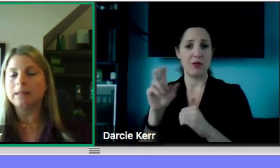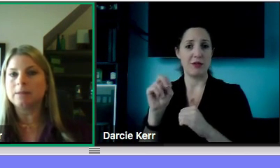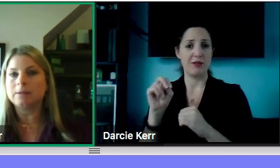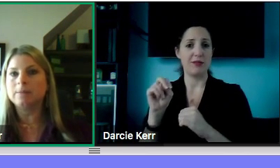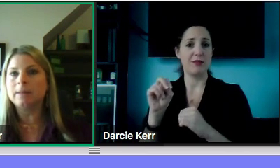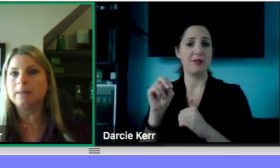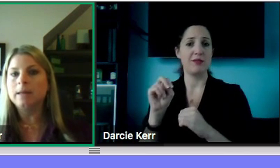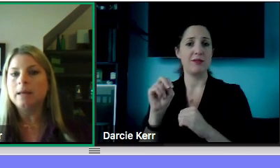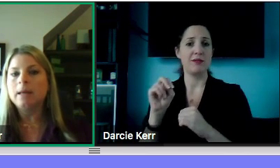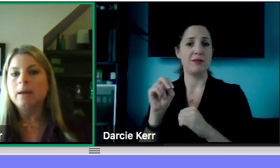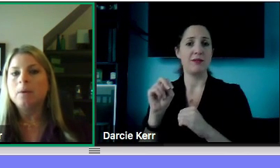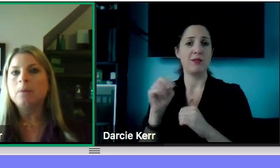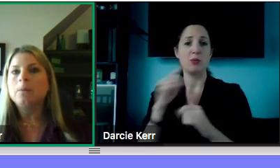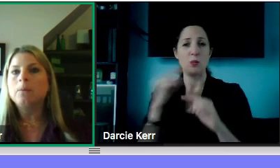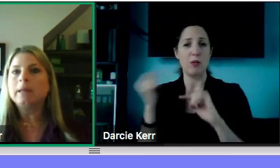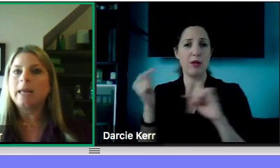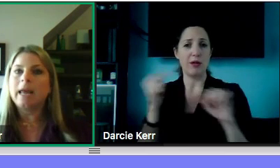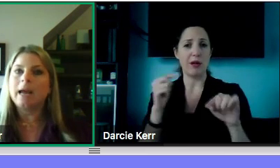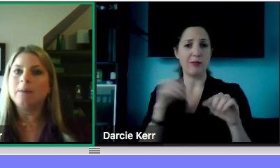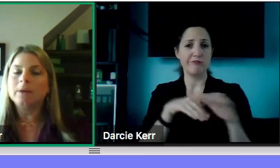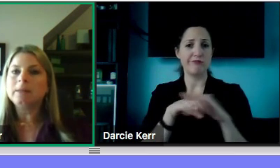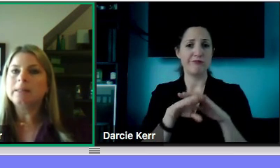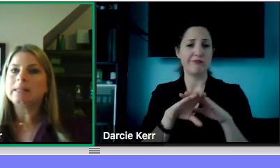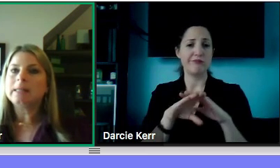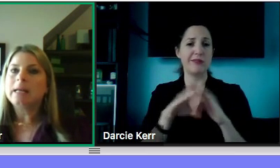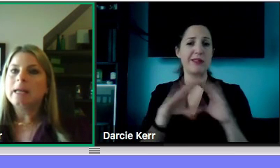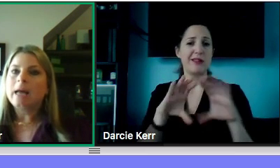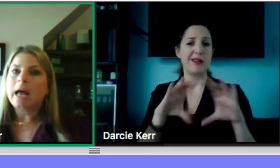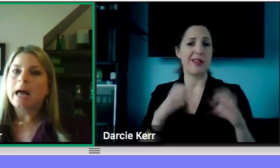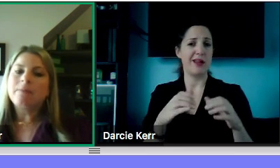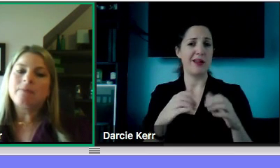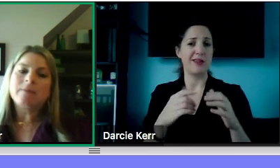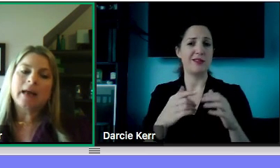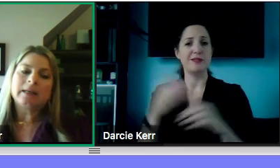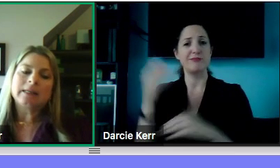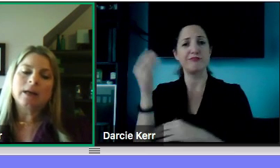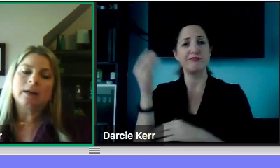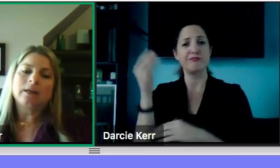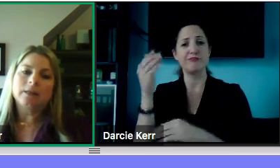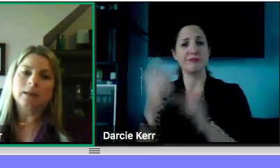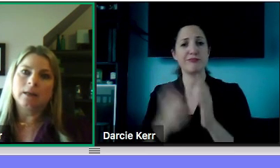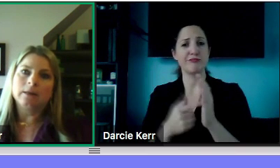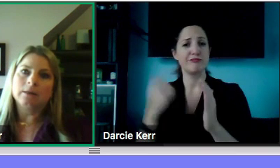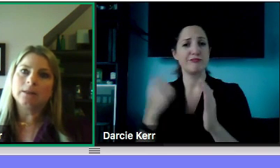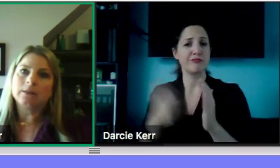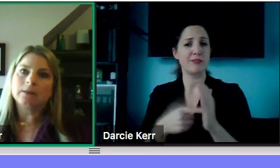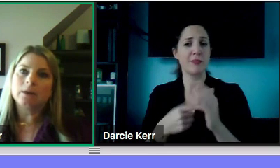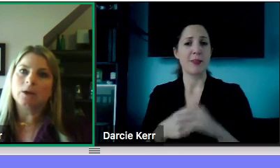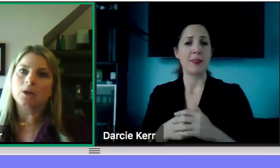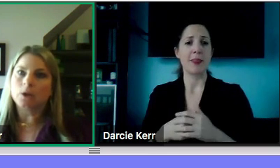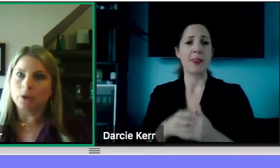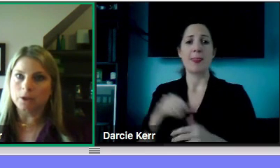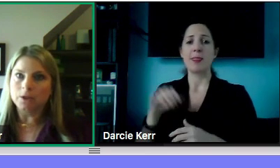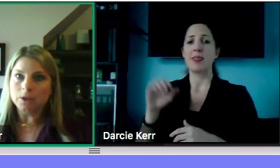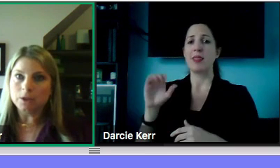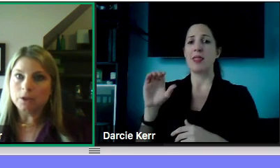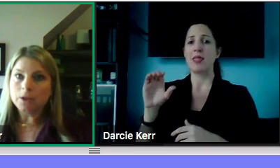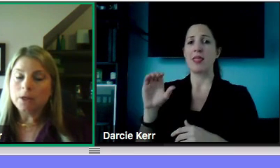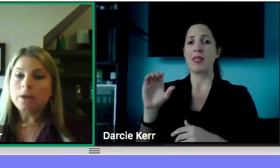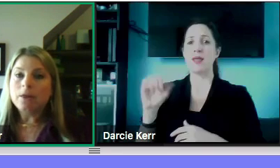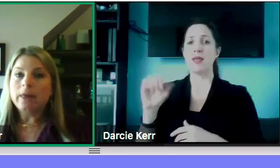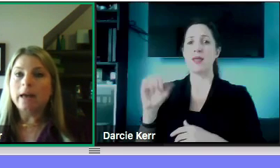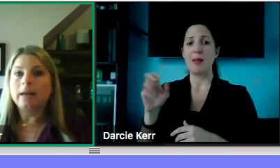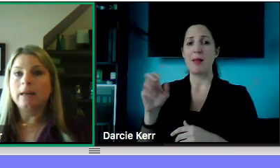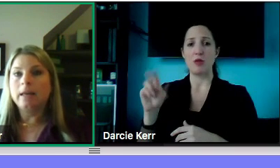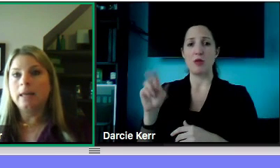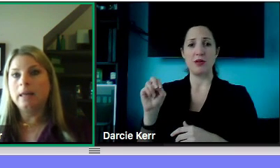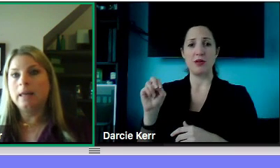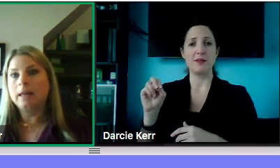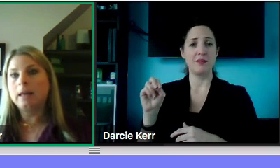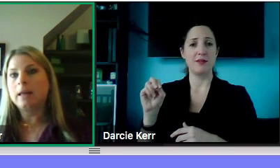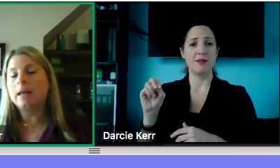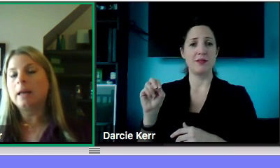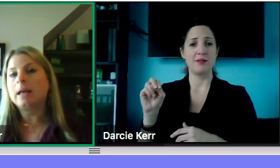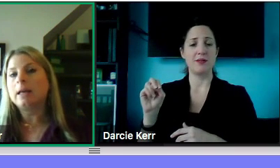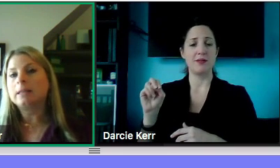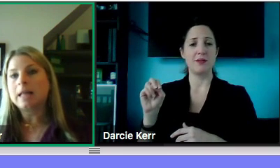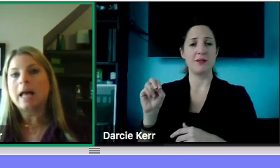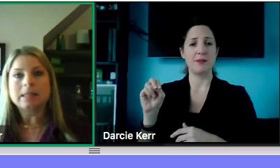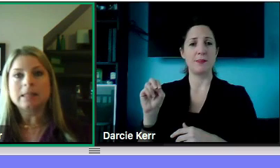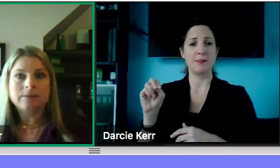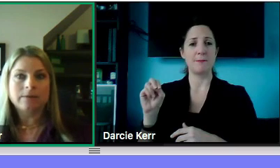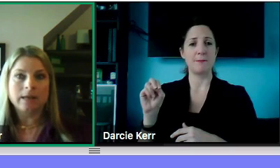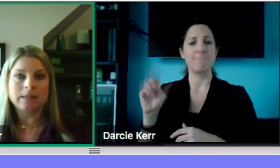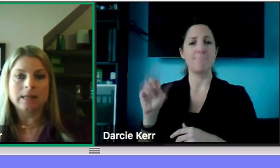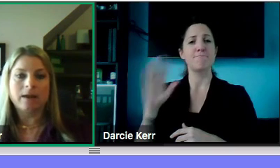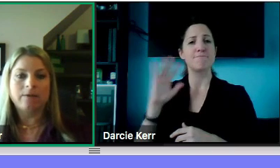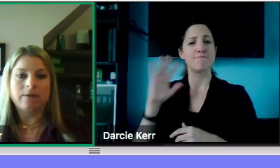our classroom. And really Cameron's, as a young adult, learned that he